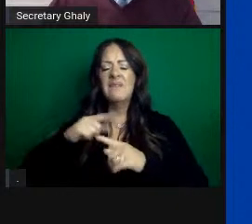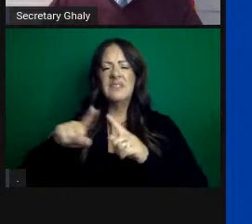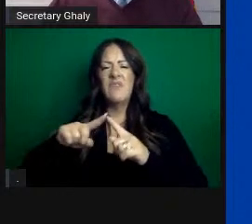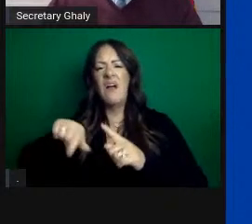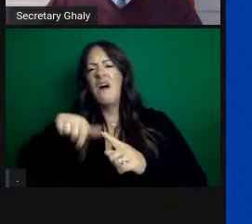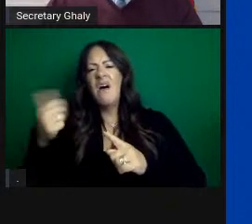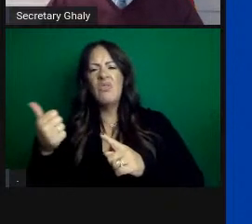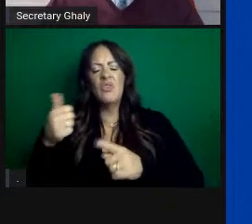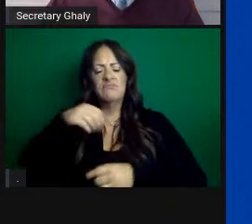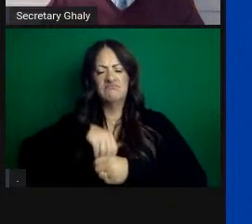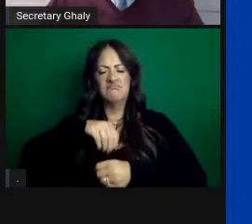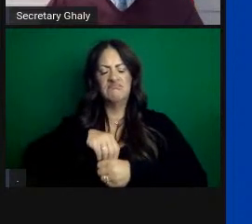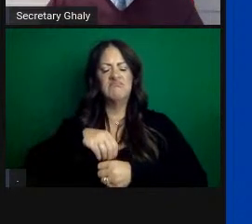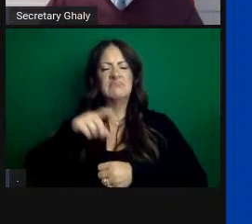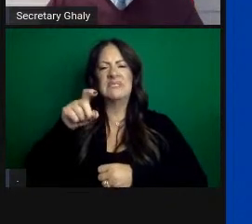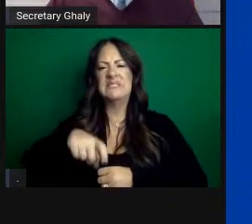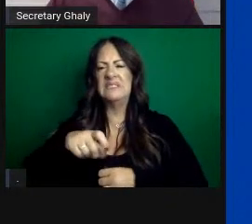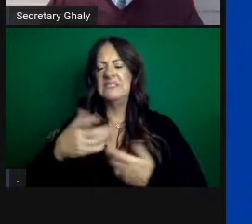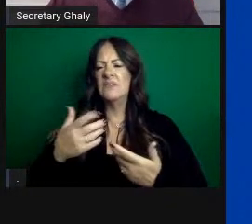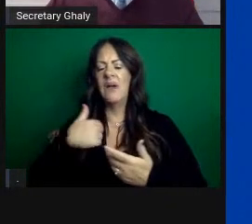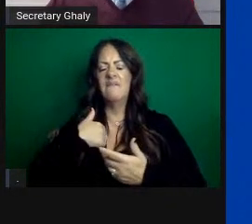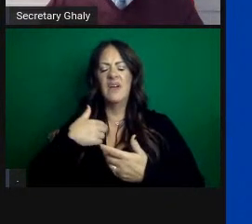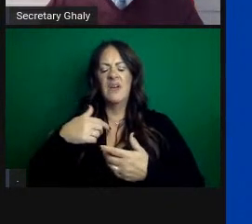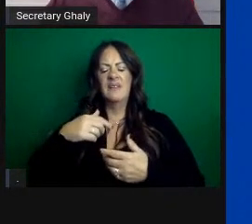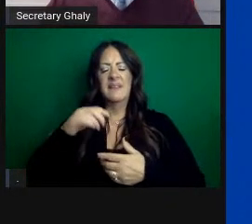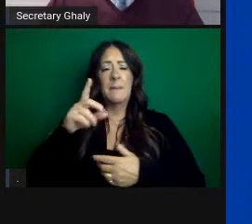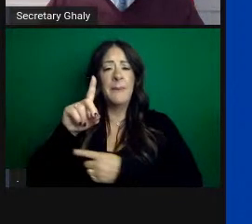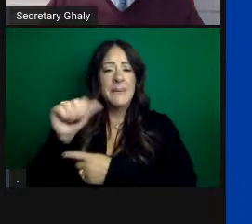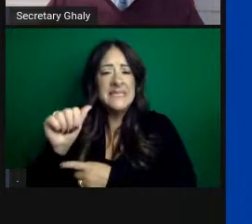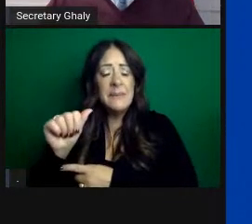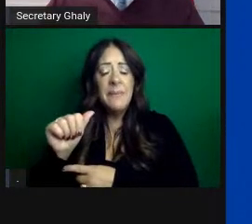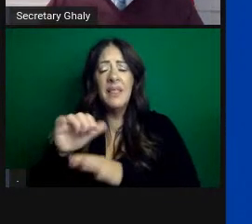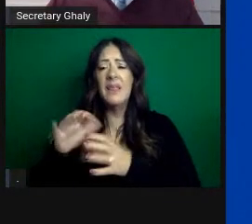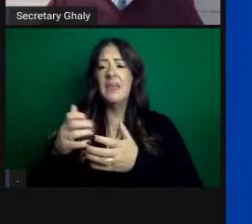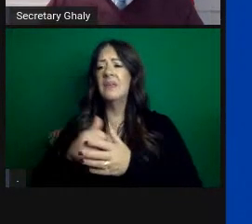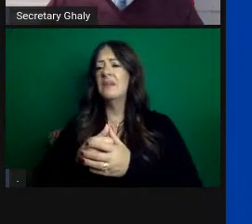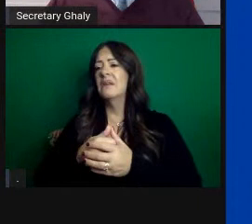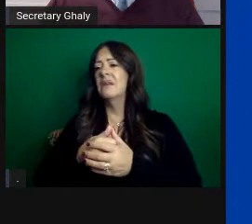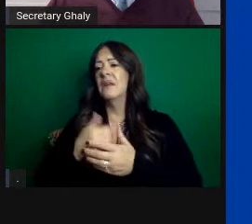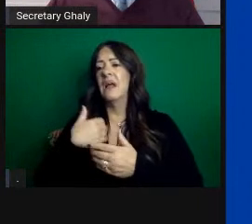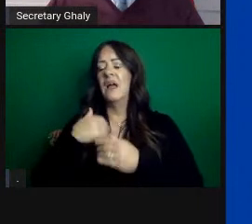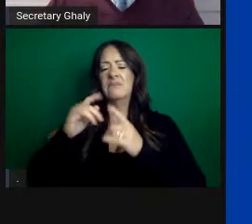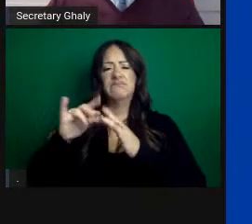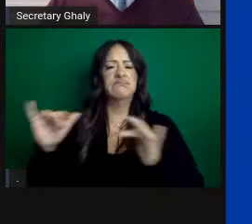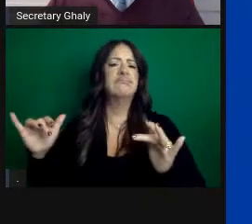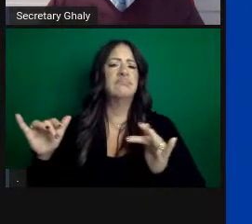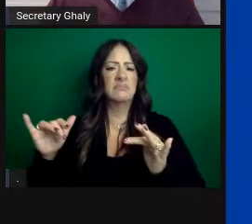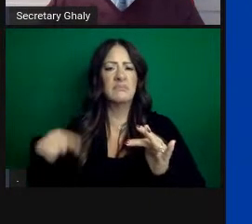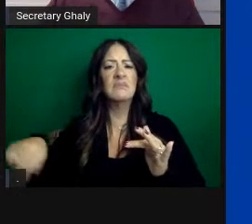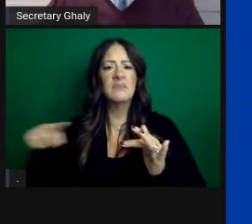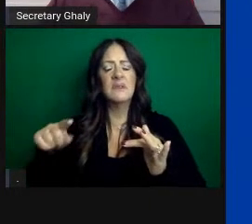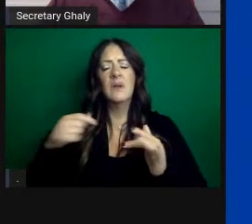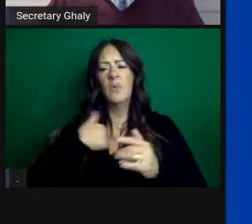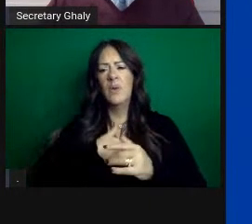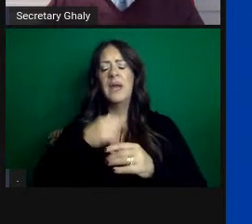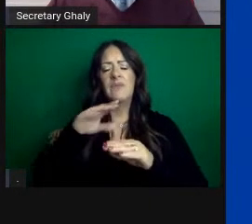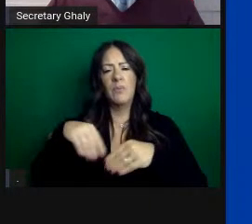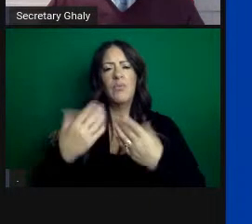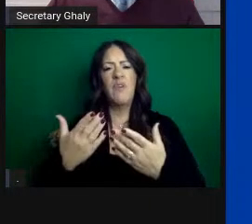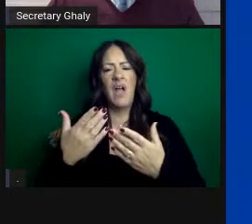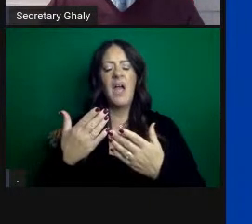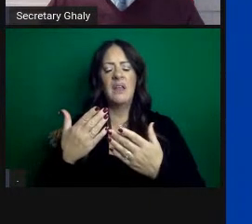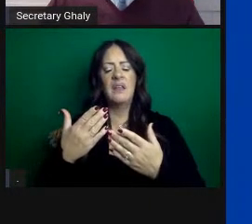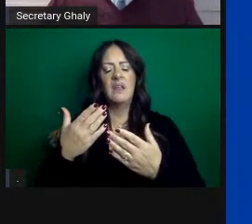needs or severe disabilities, to make sure that we create touch points and opportunities to have vaccination